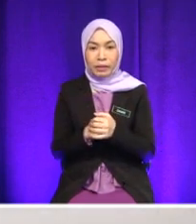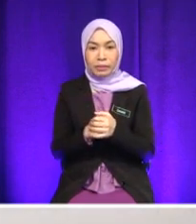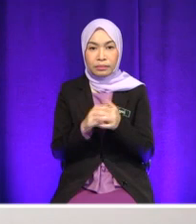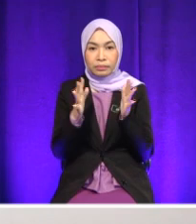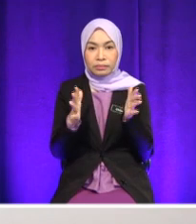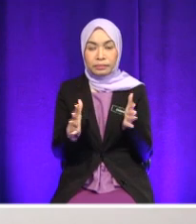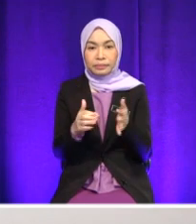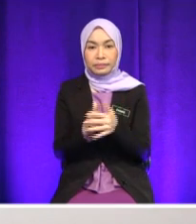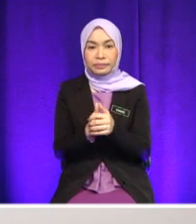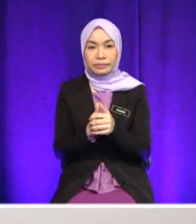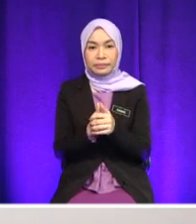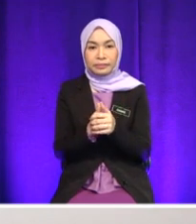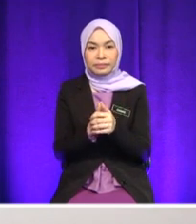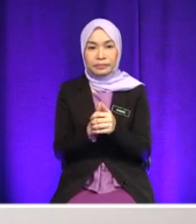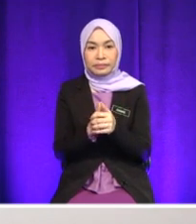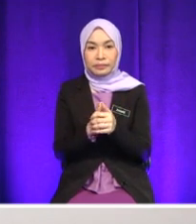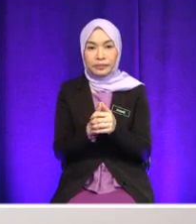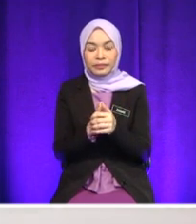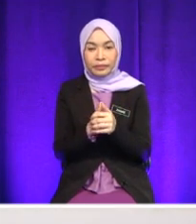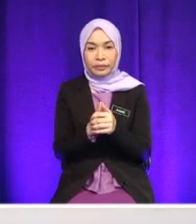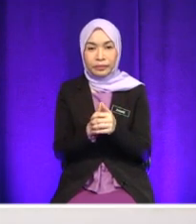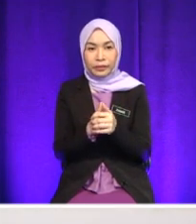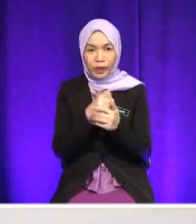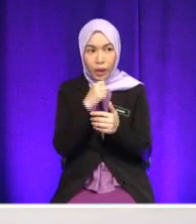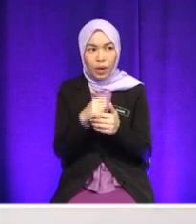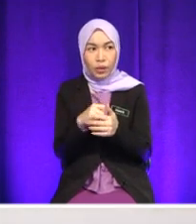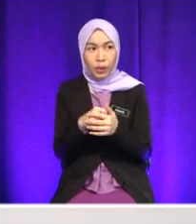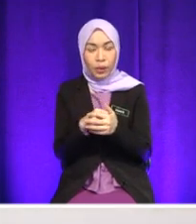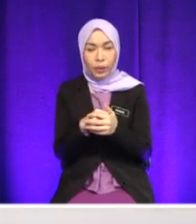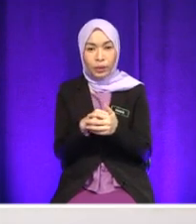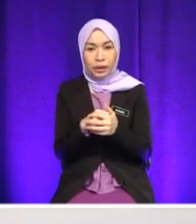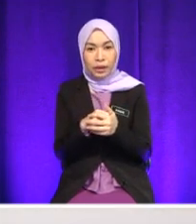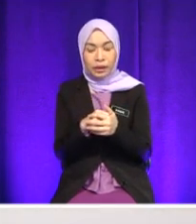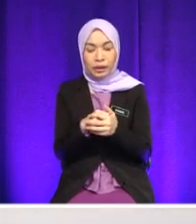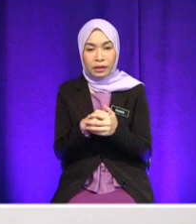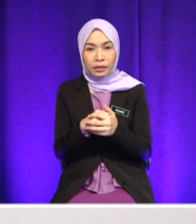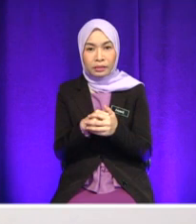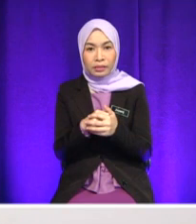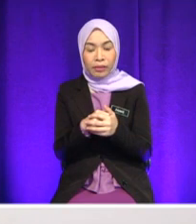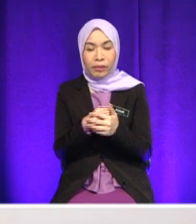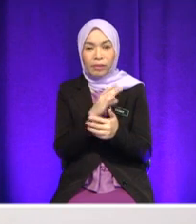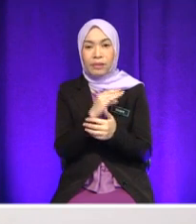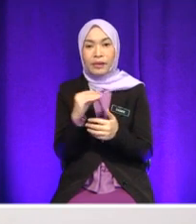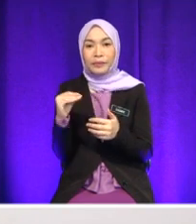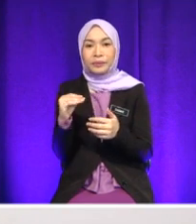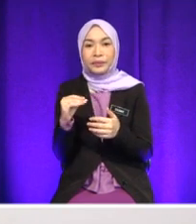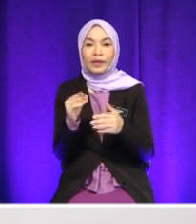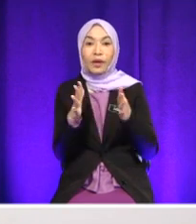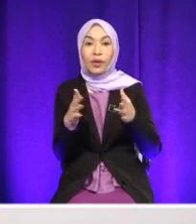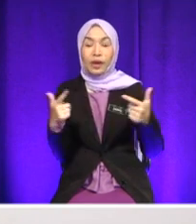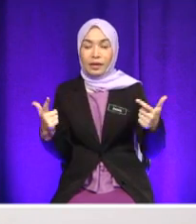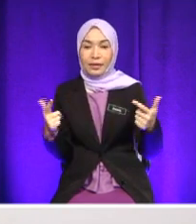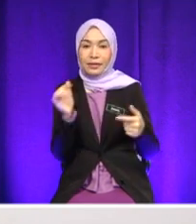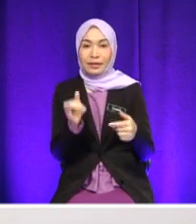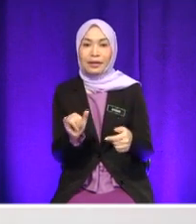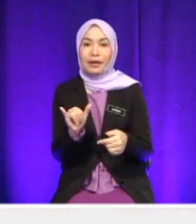children. So this is a good strategy to promote her new shop for everyone. Moreover, someone who is interested can search